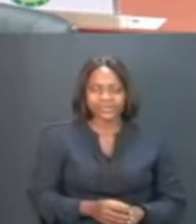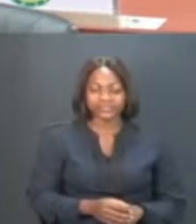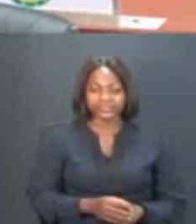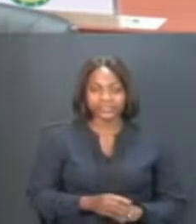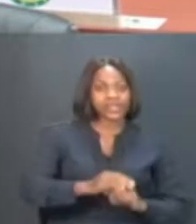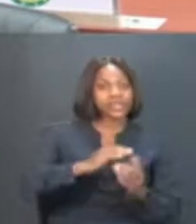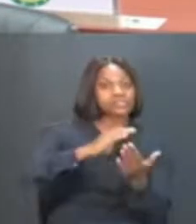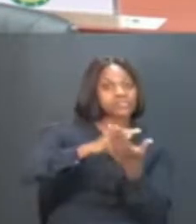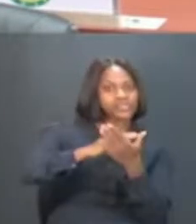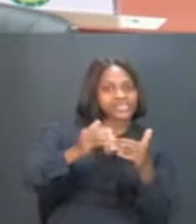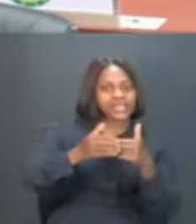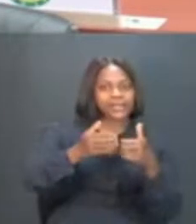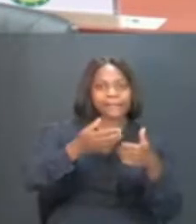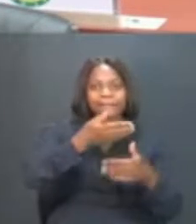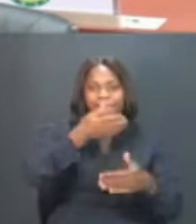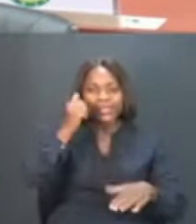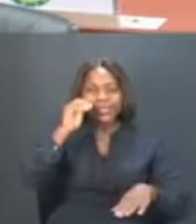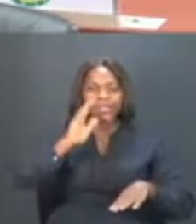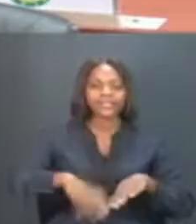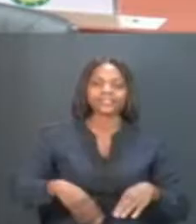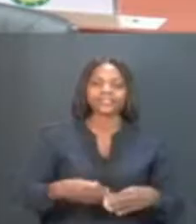is better than cure.